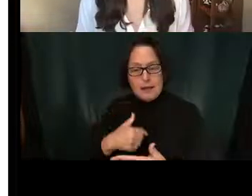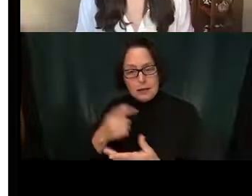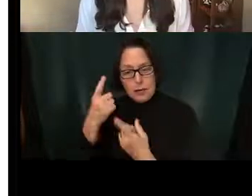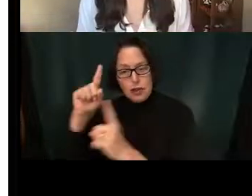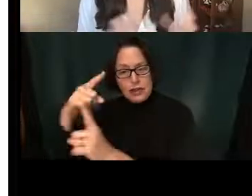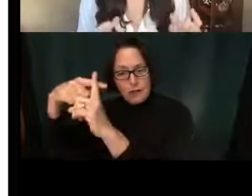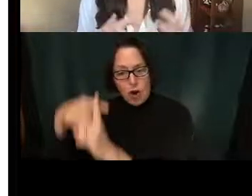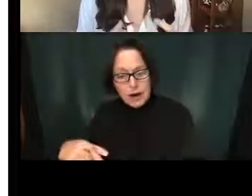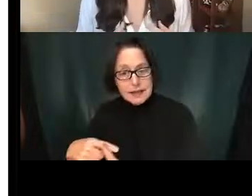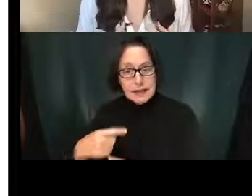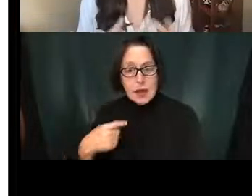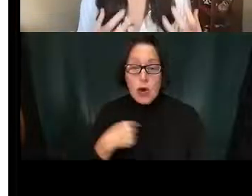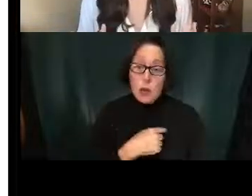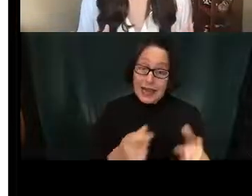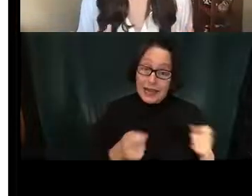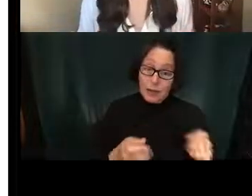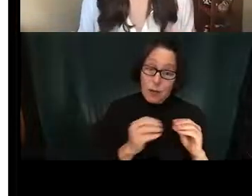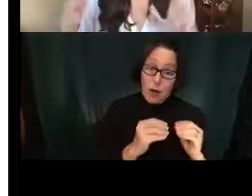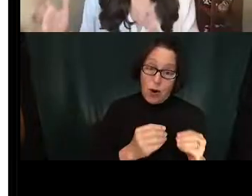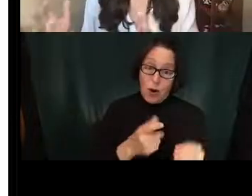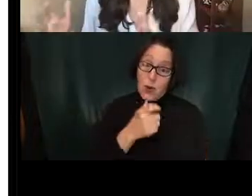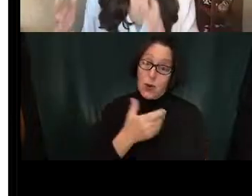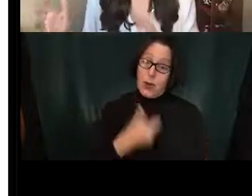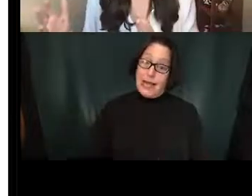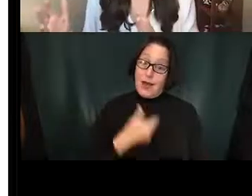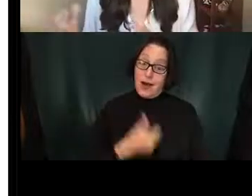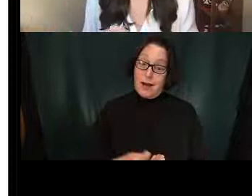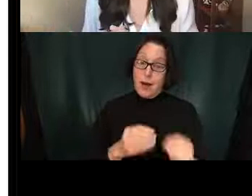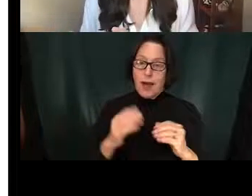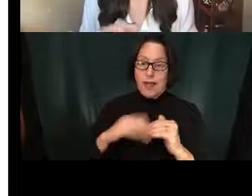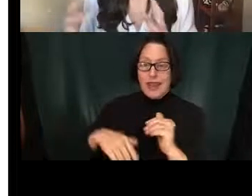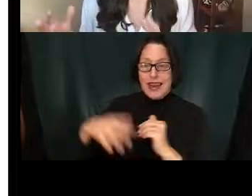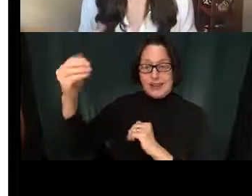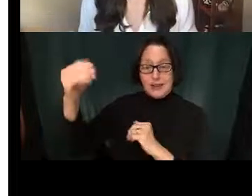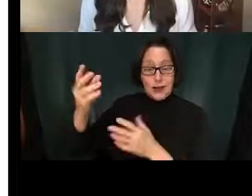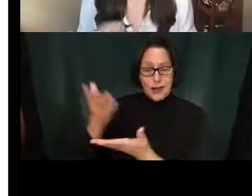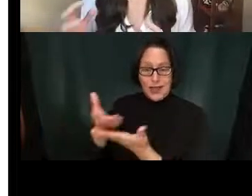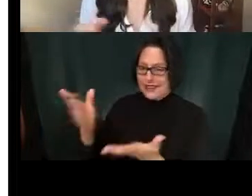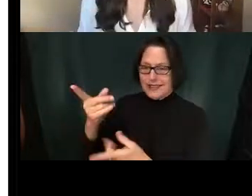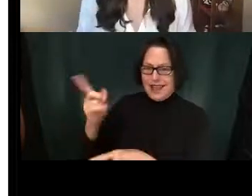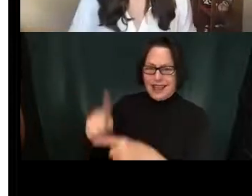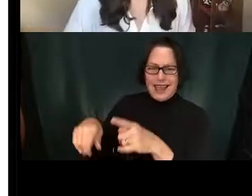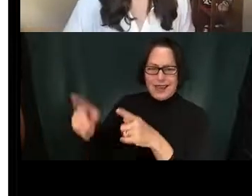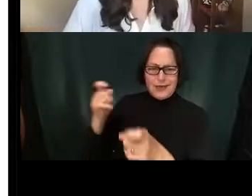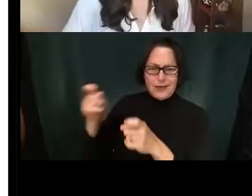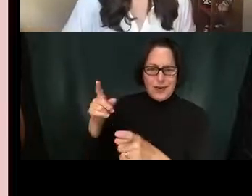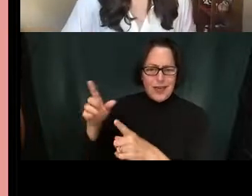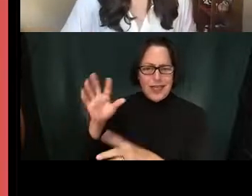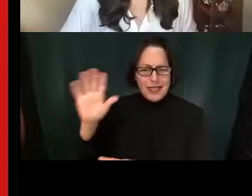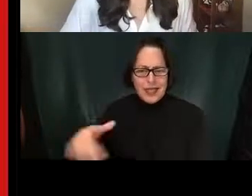more control over who we want to be and how we show up. Sometimes there are external factors that don't allow us to meet our targets.